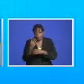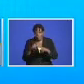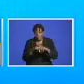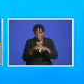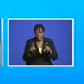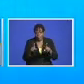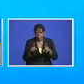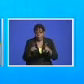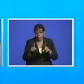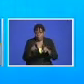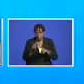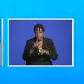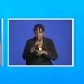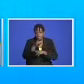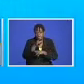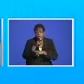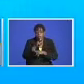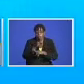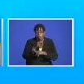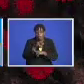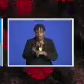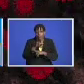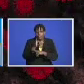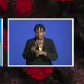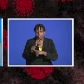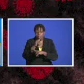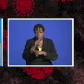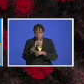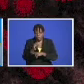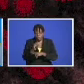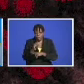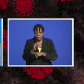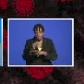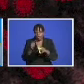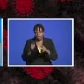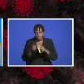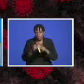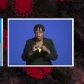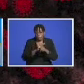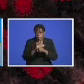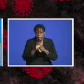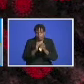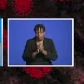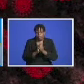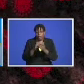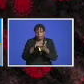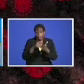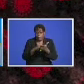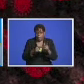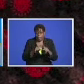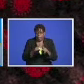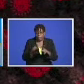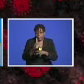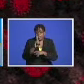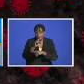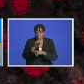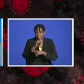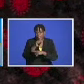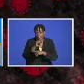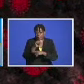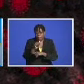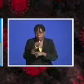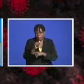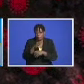variants striking countries around the world. The World Health Organization reasons that the Delta variant, initially detected in